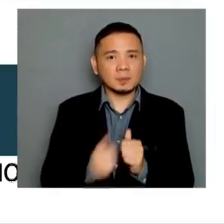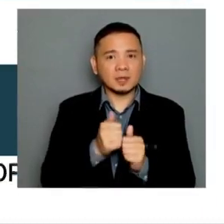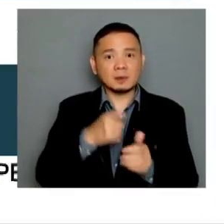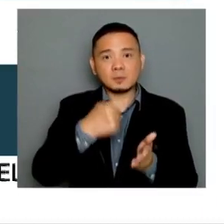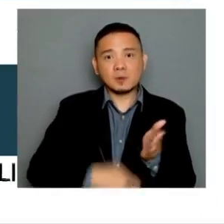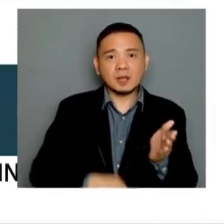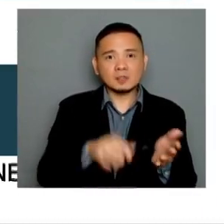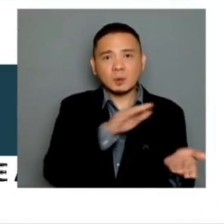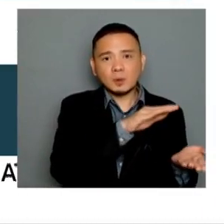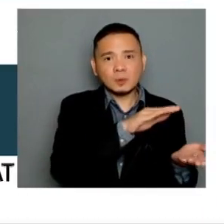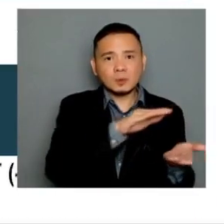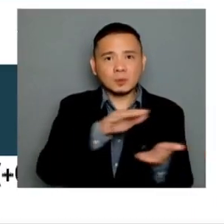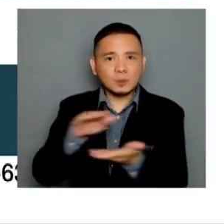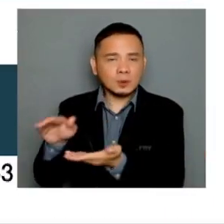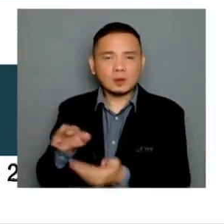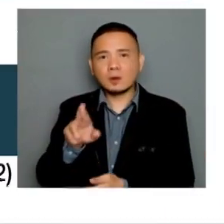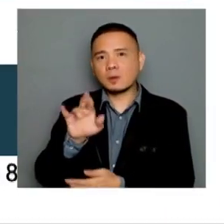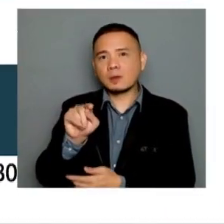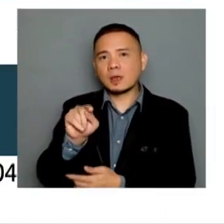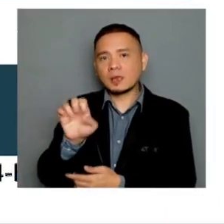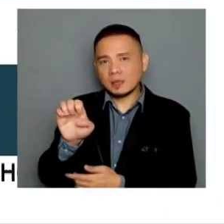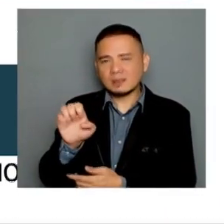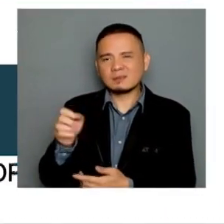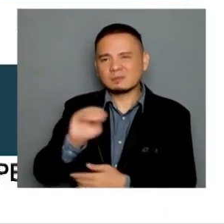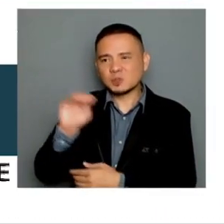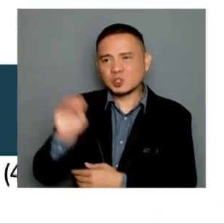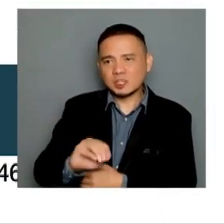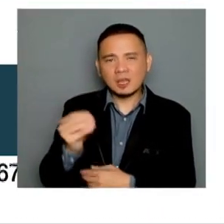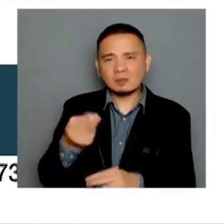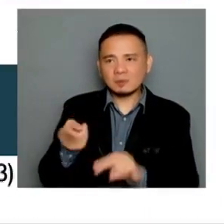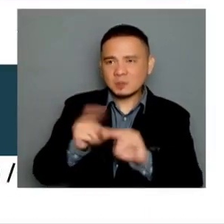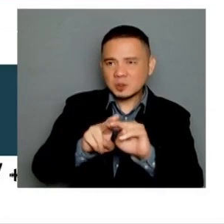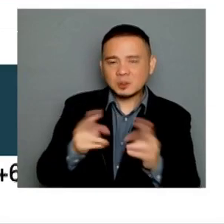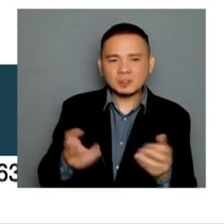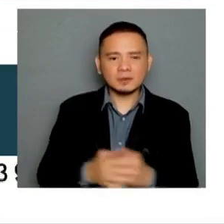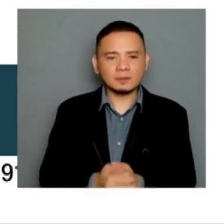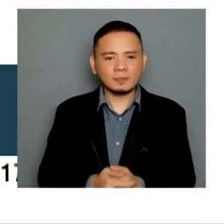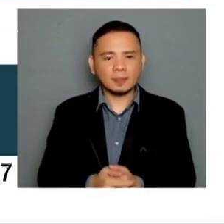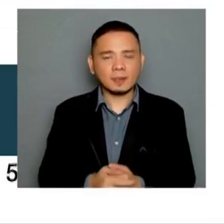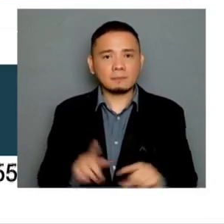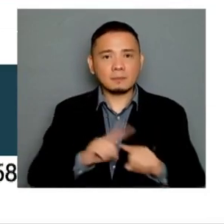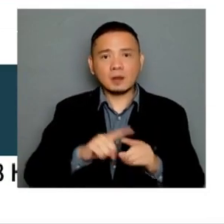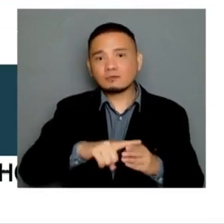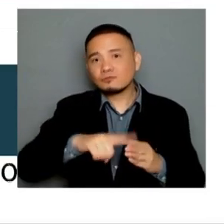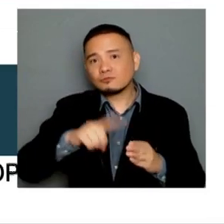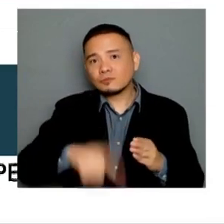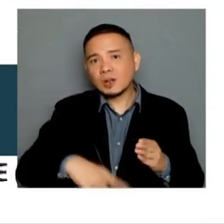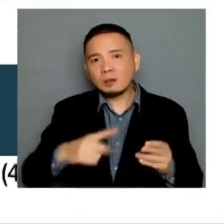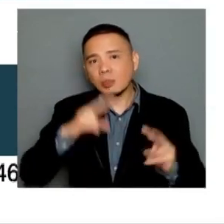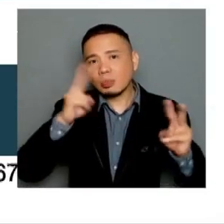raised rates, the policy rates. And of course, there were unintended consequences in doing so.